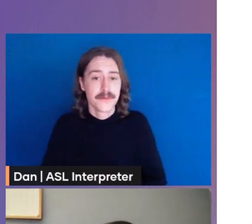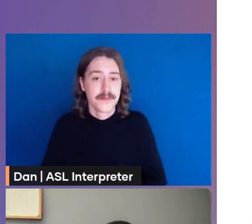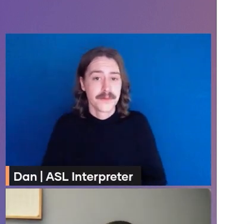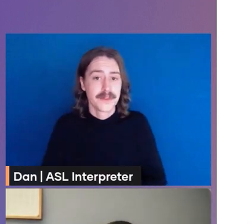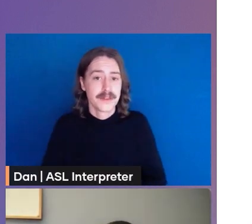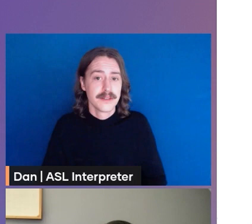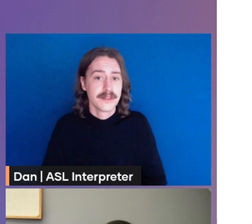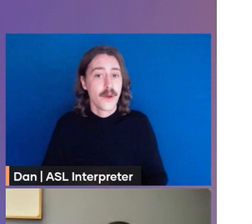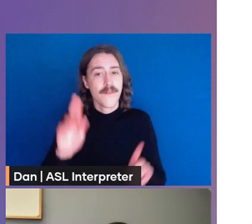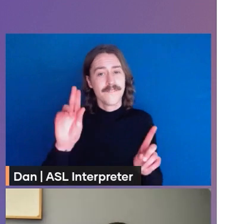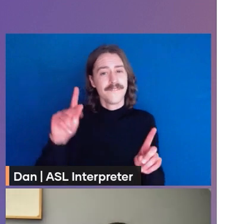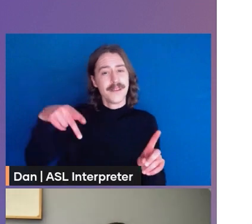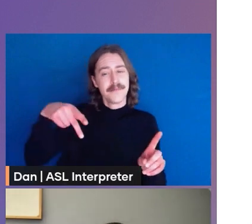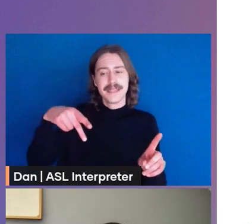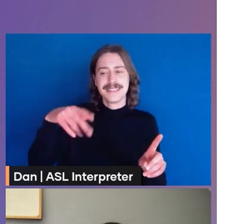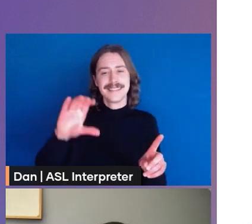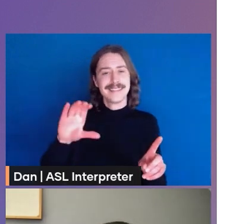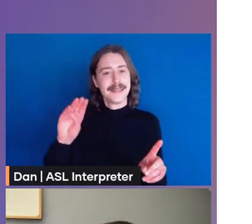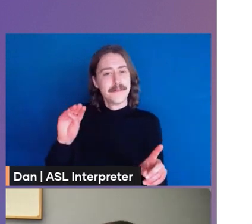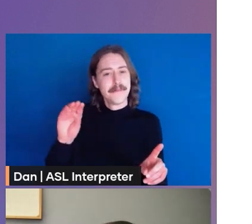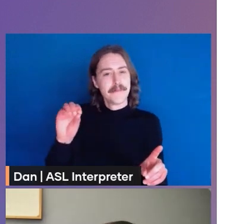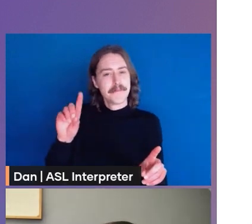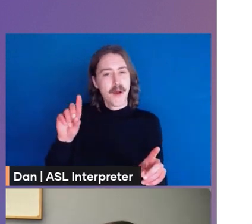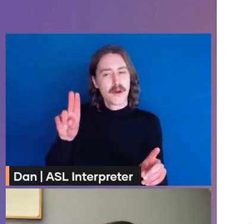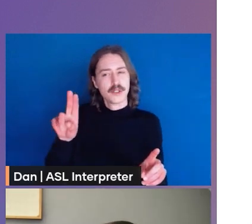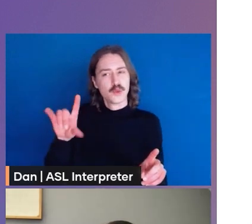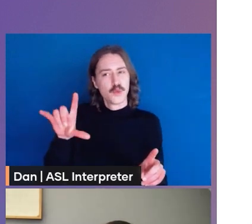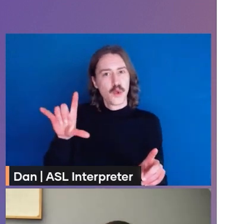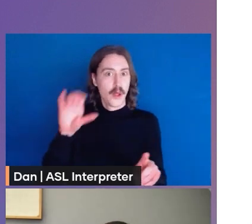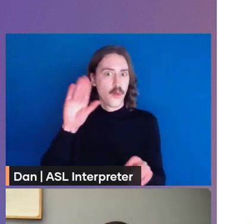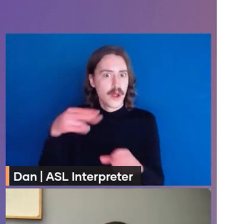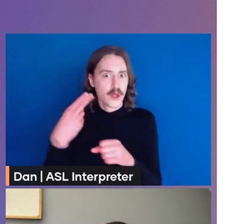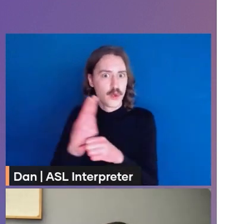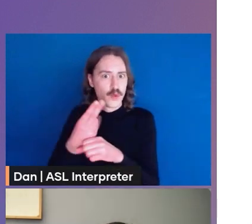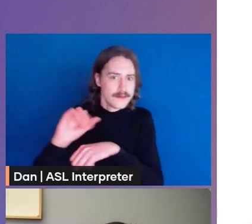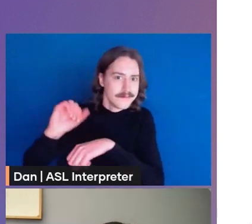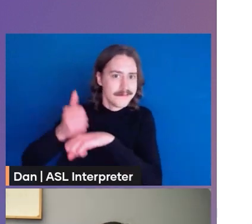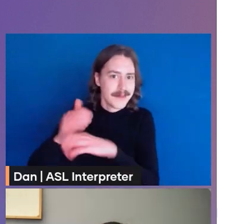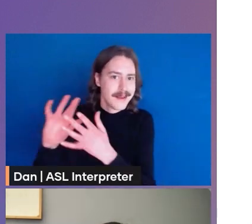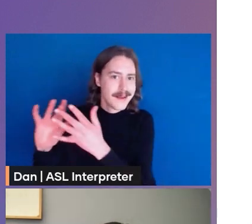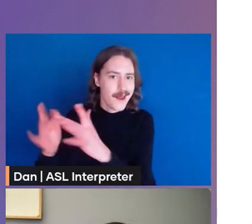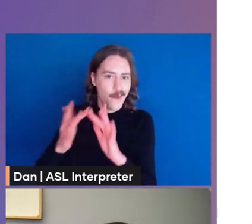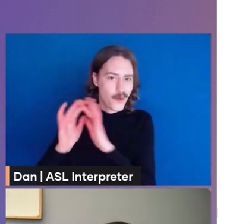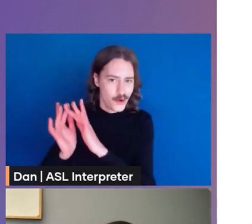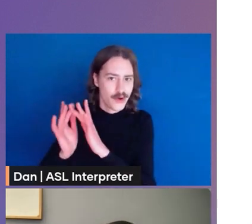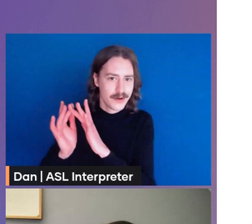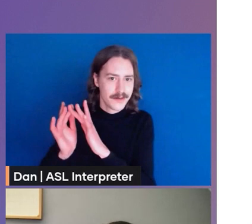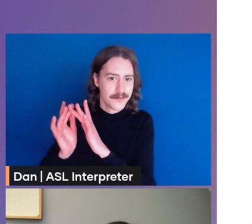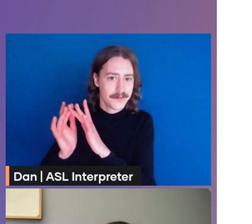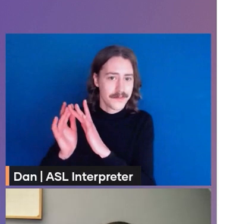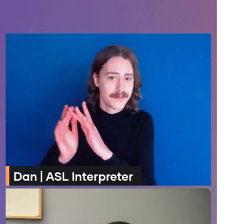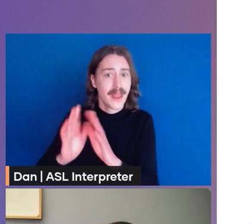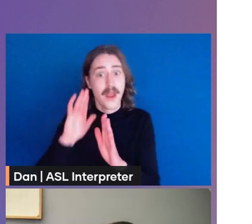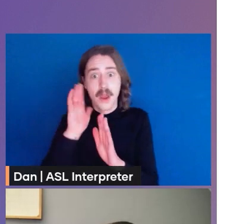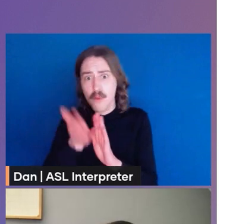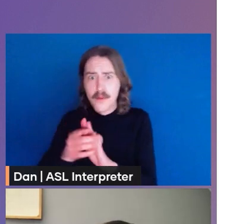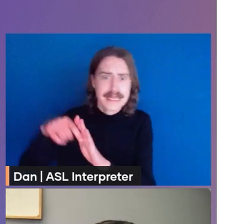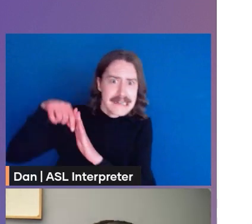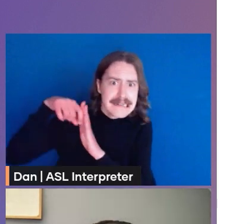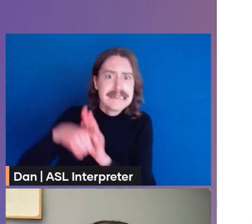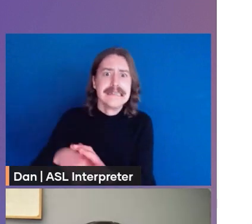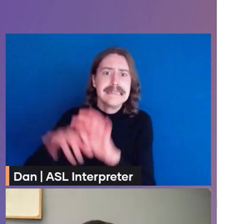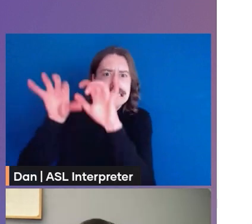we're going to use to create our networking. It's not going to be a lot of code here because of how simple this design is